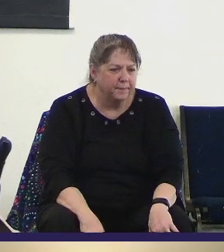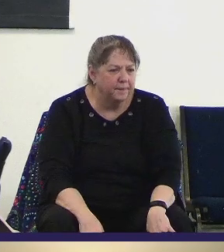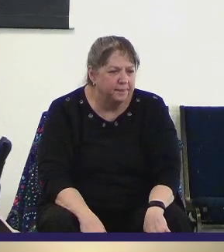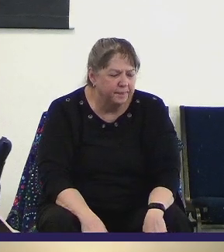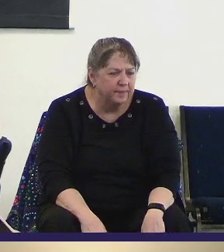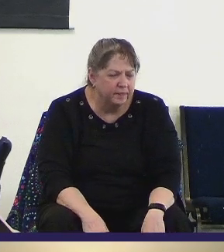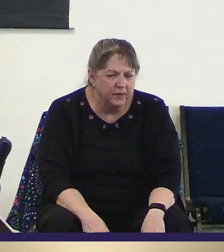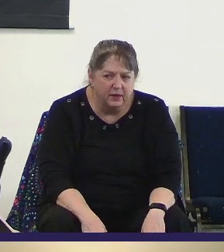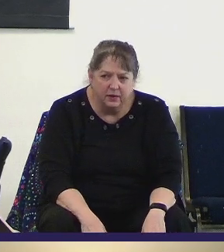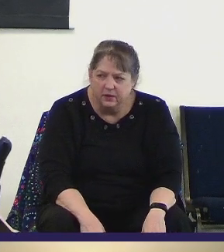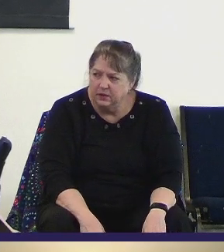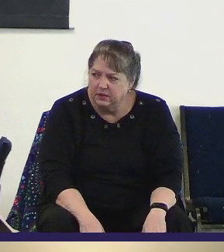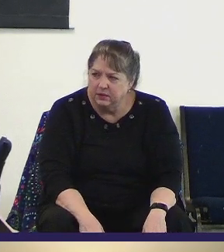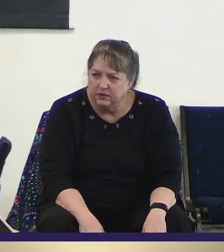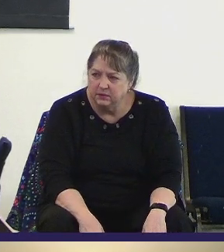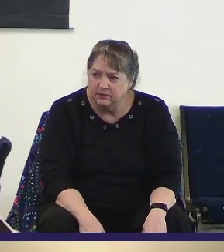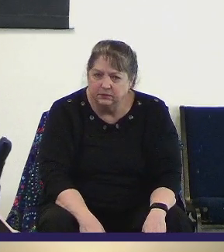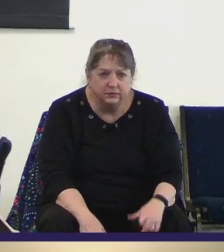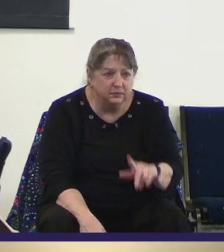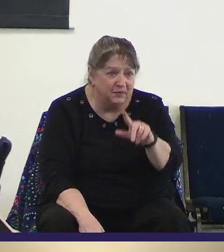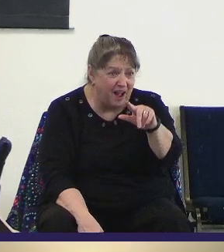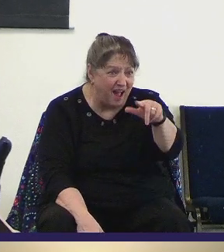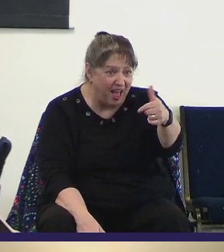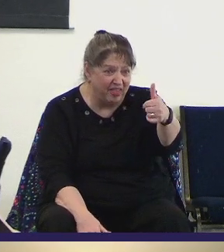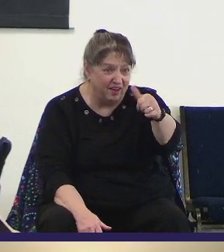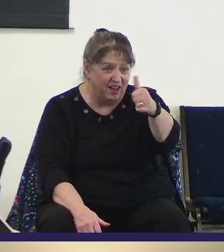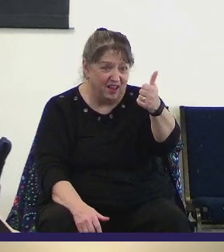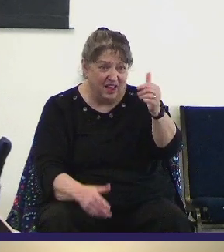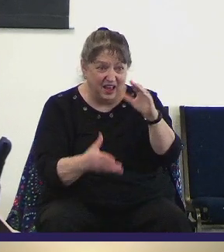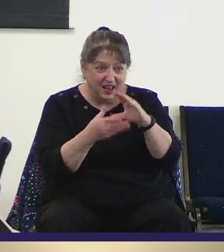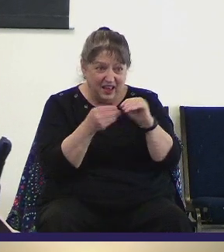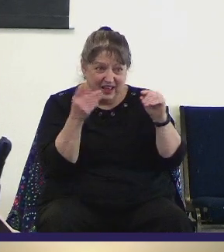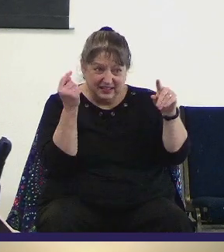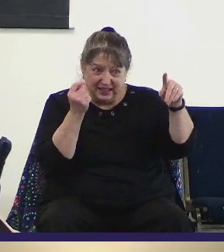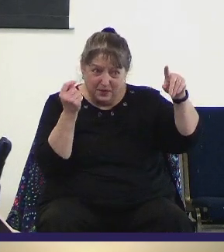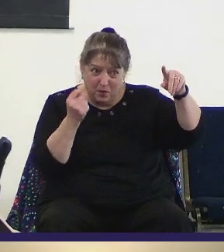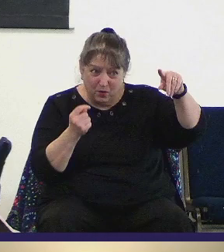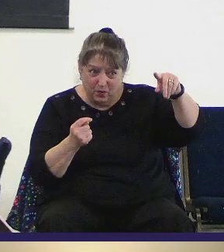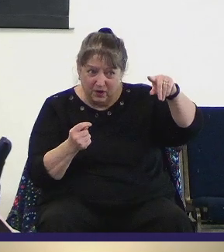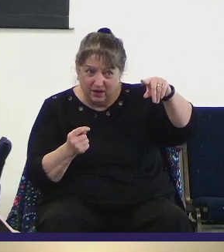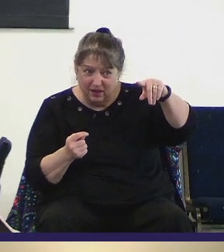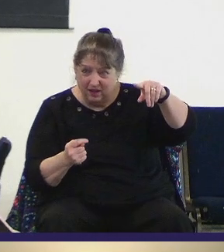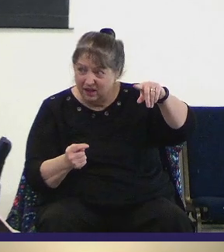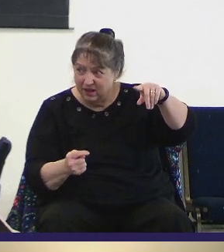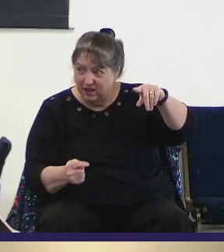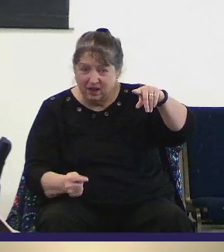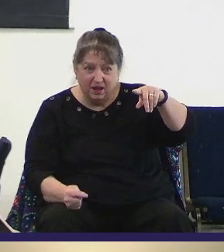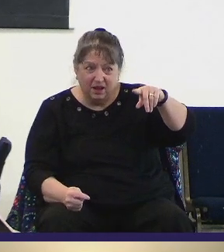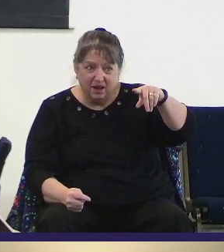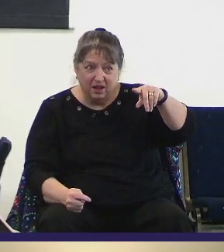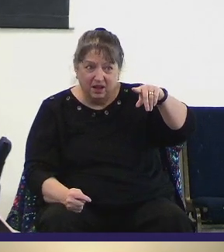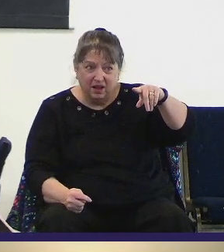Amen. Amen. Amen. Anybody else want to share before we close, Brother Paul? All this.